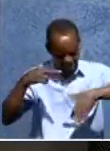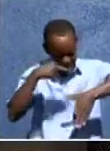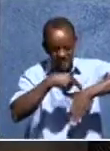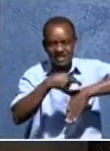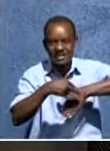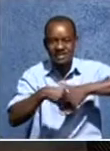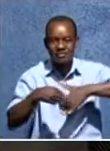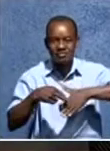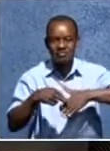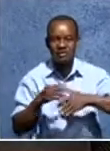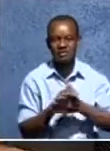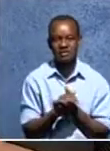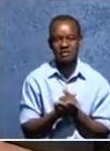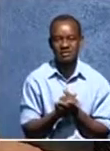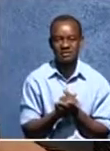offer. It's a once.